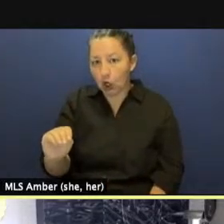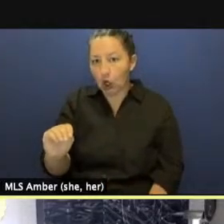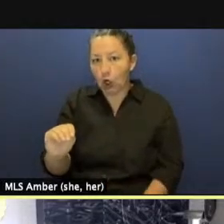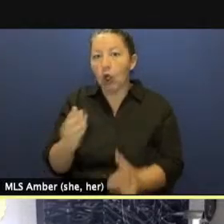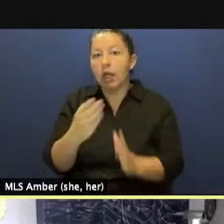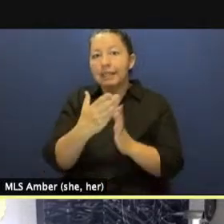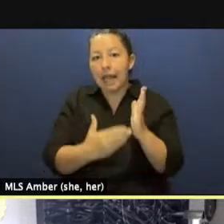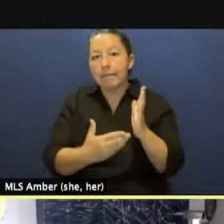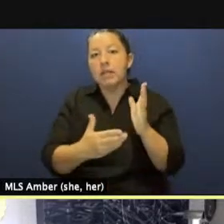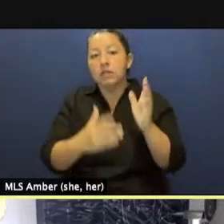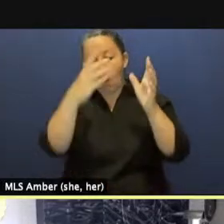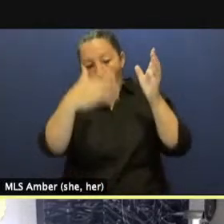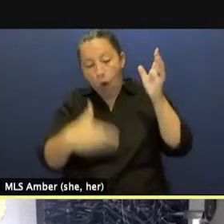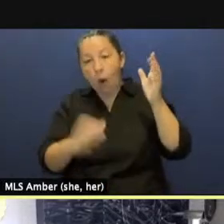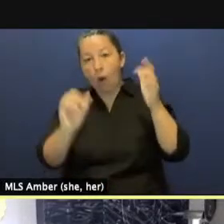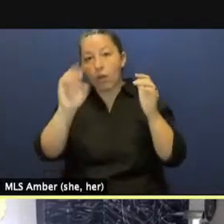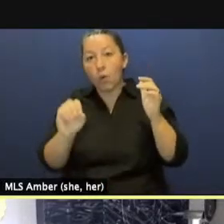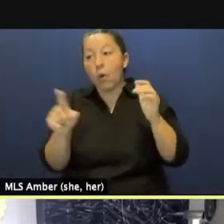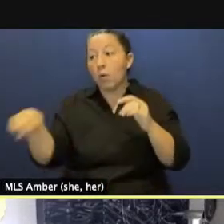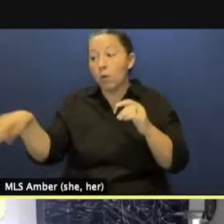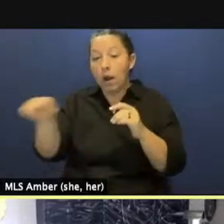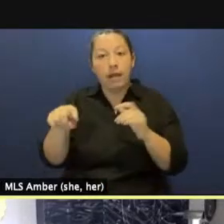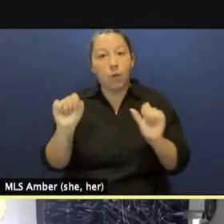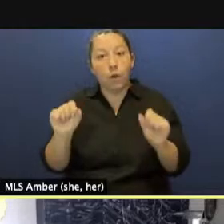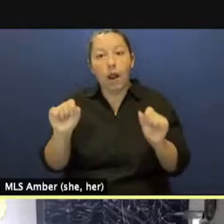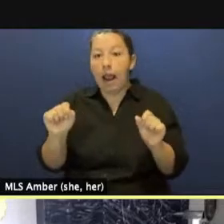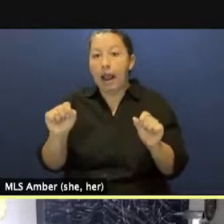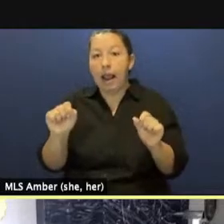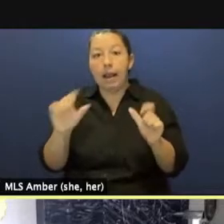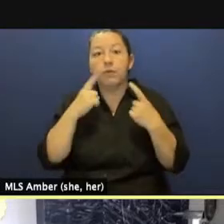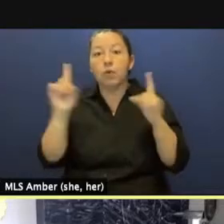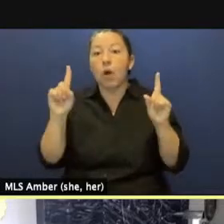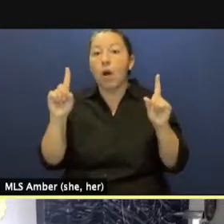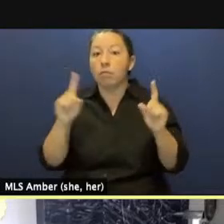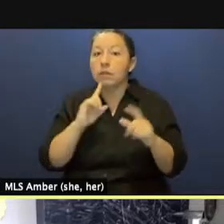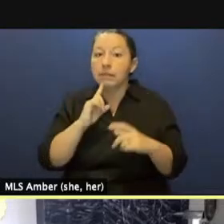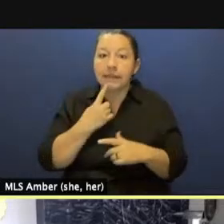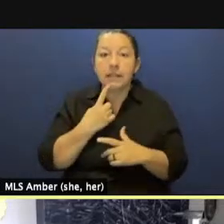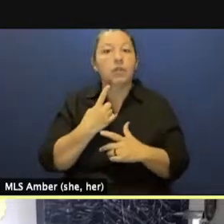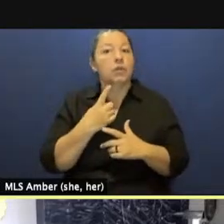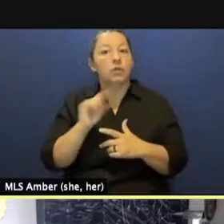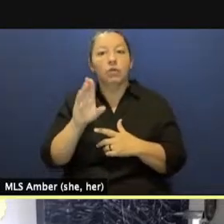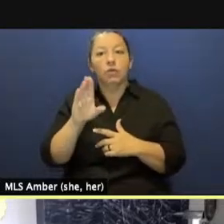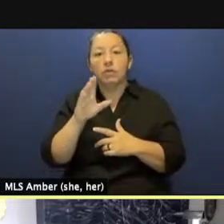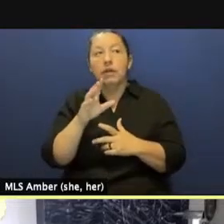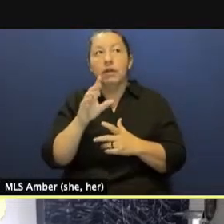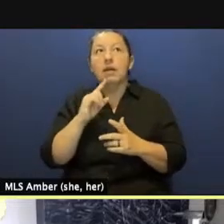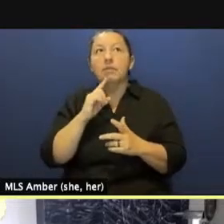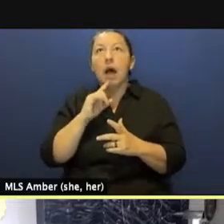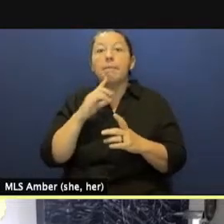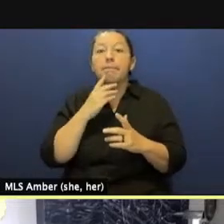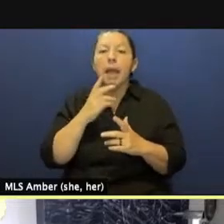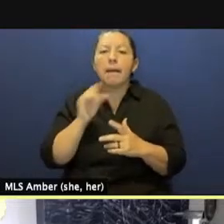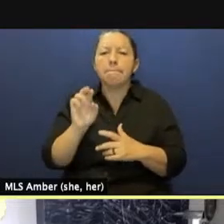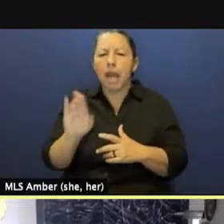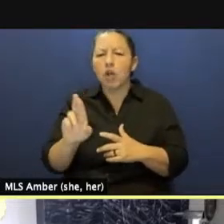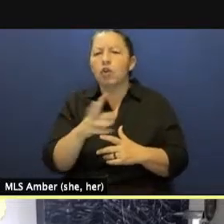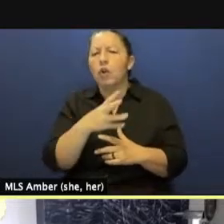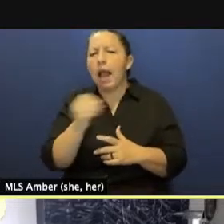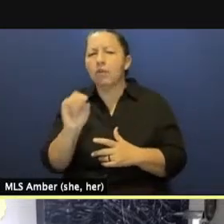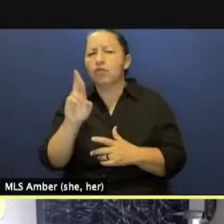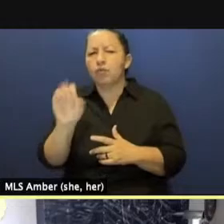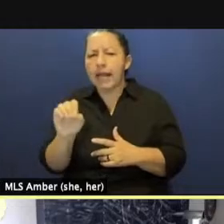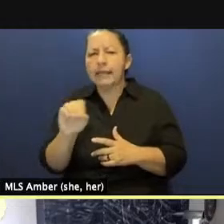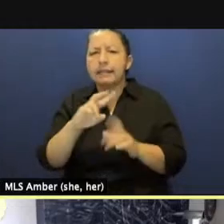core, where they accomplished major and trace element analyses. And this just illustrates the variation